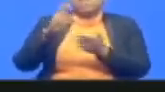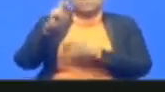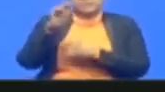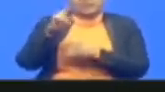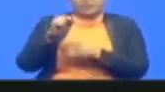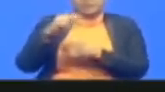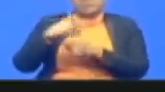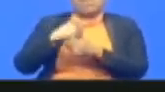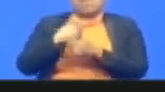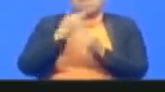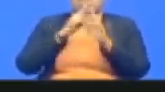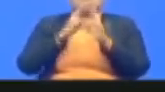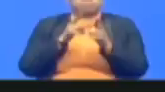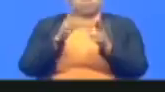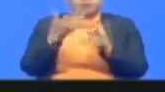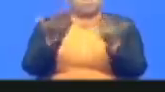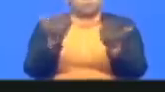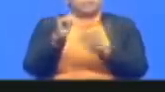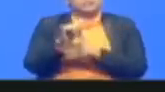Moredi reports on the intrigues.